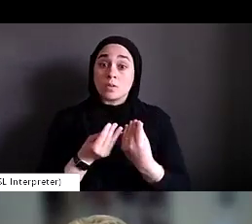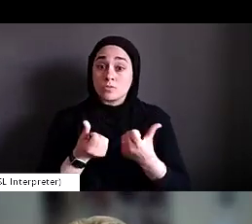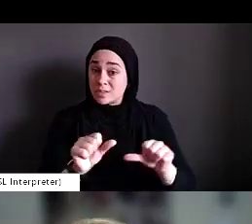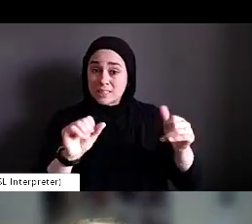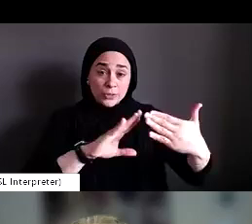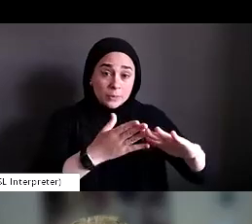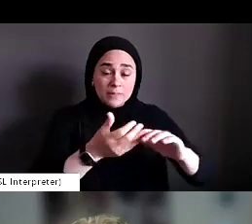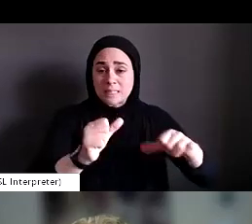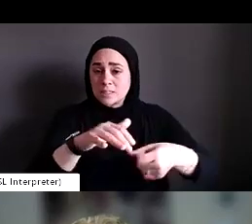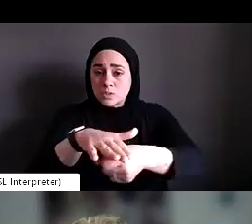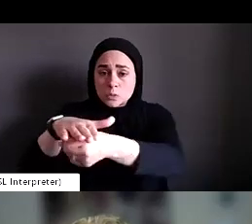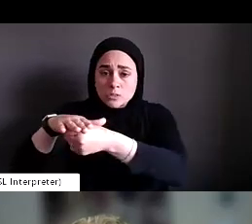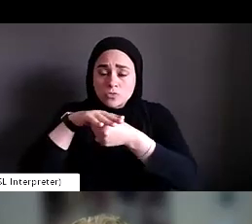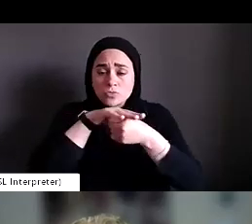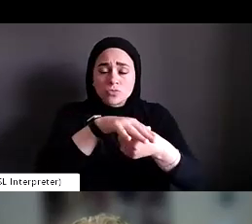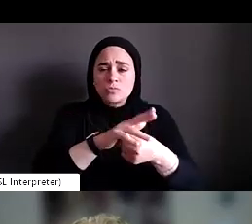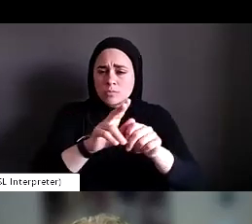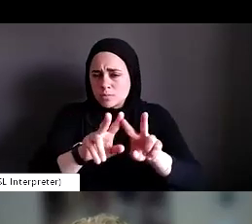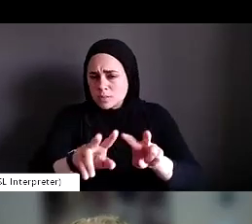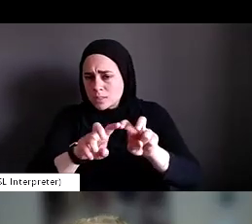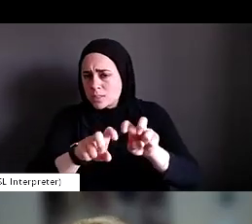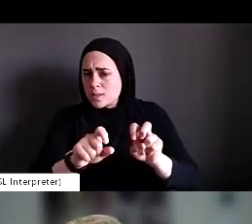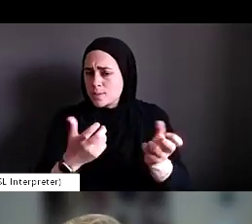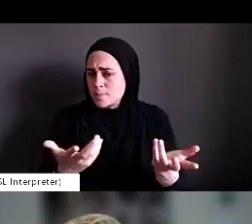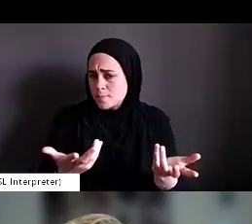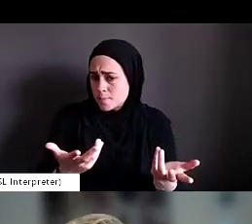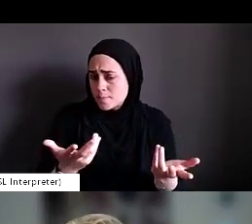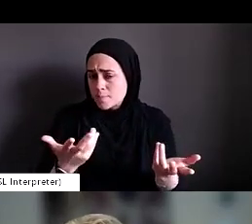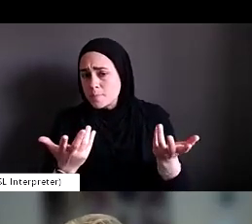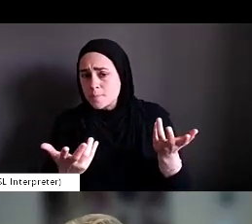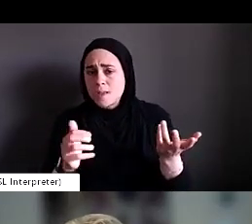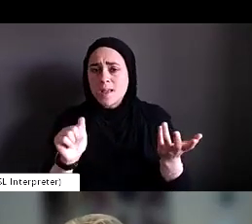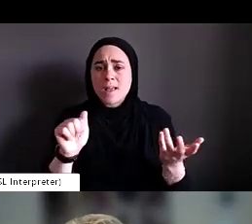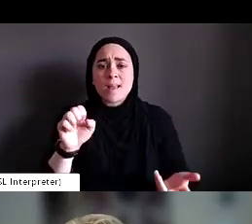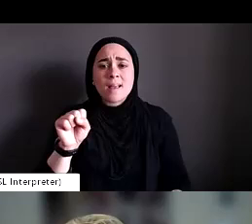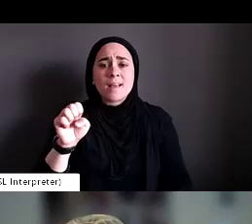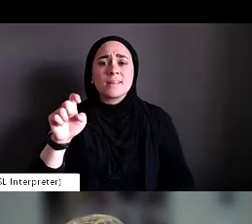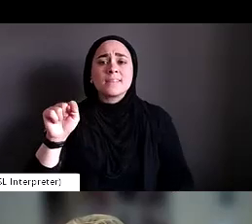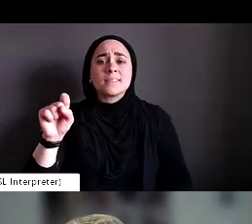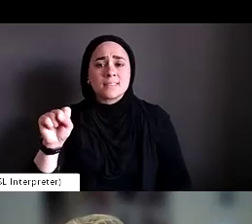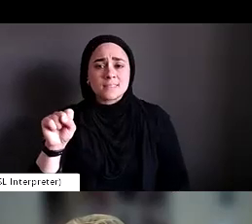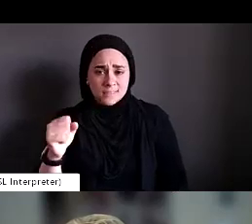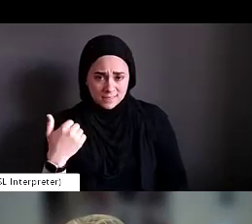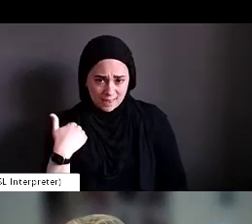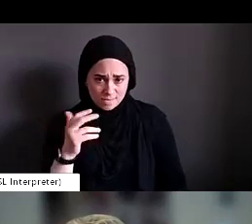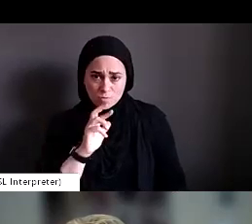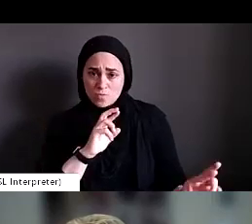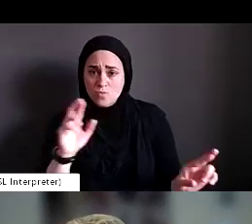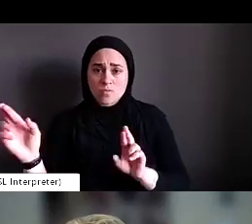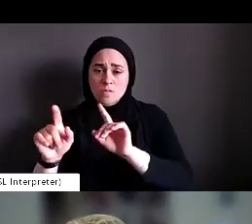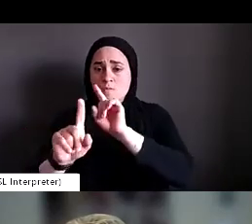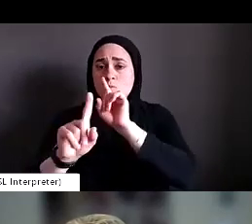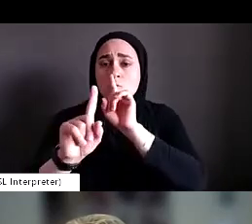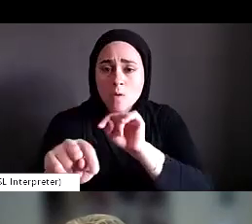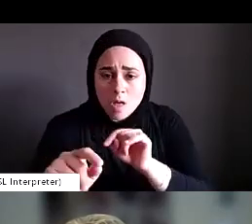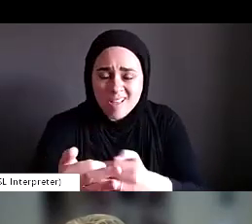any region, look at the set of possibilities of assets that we have there for response and pull them together. We pull